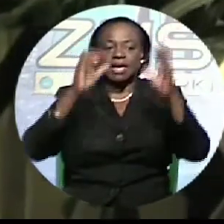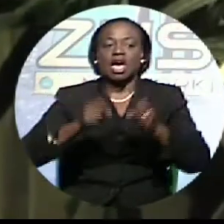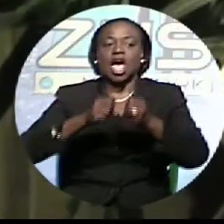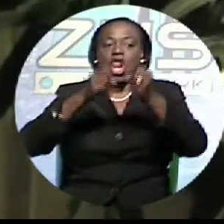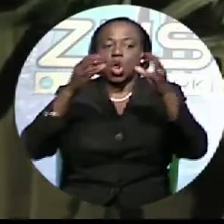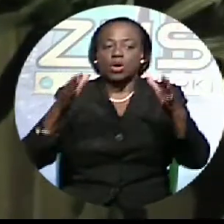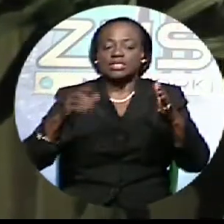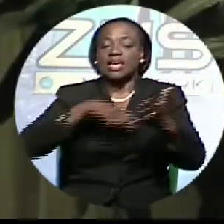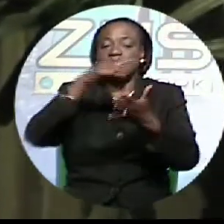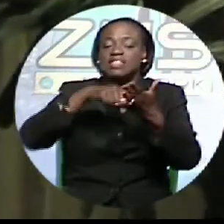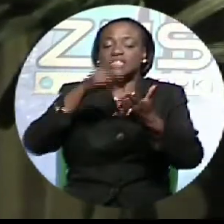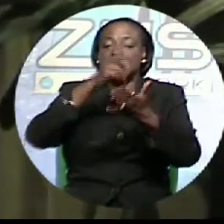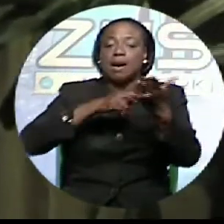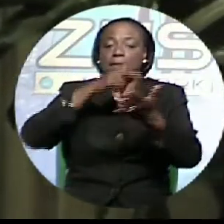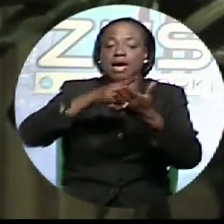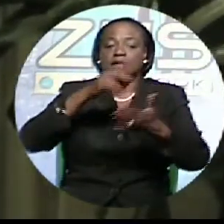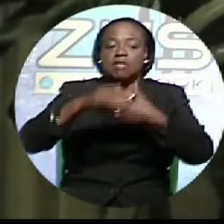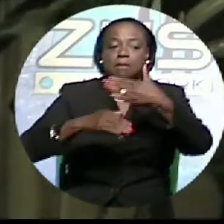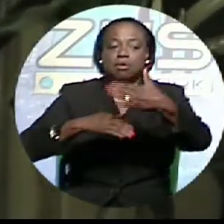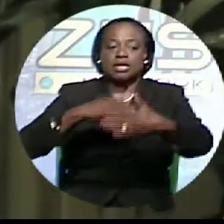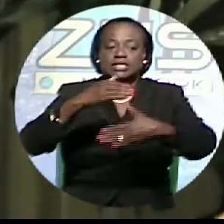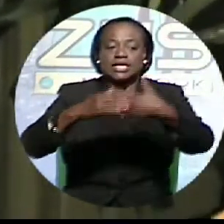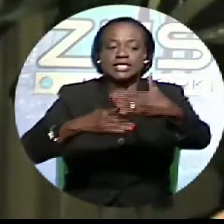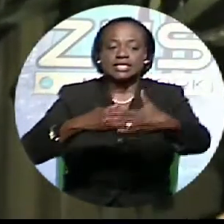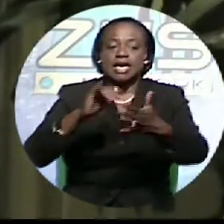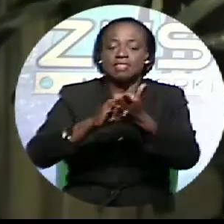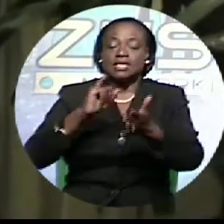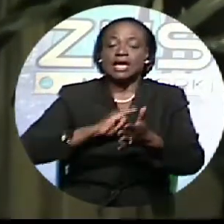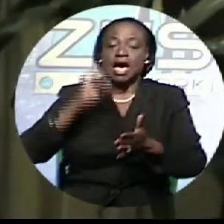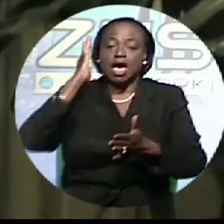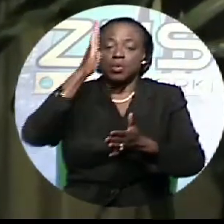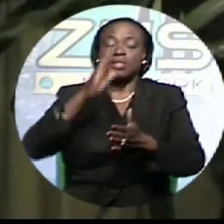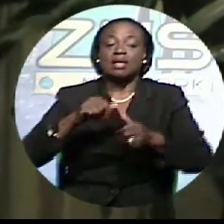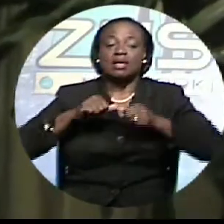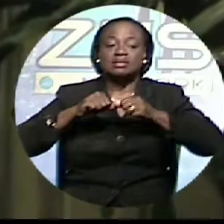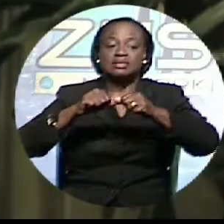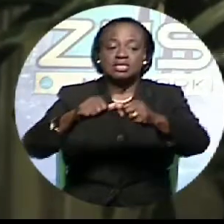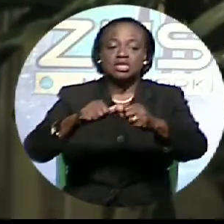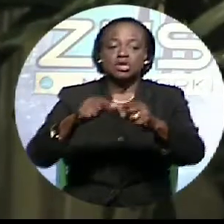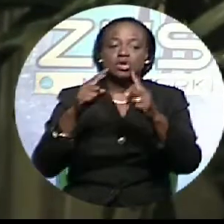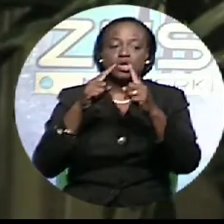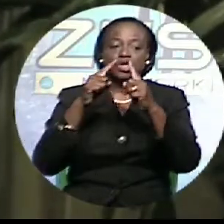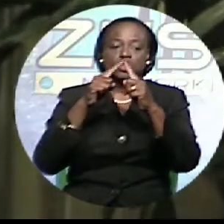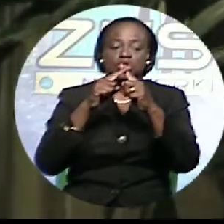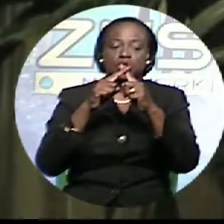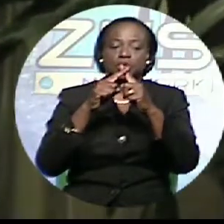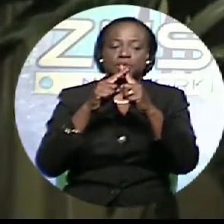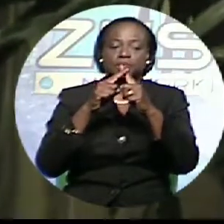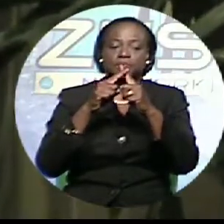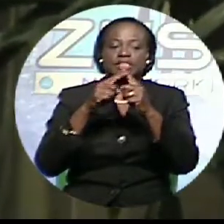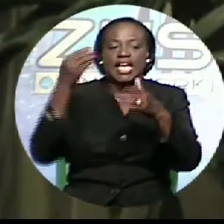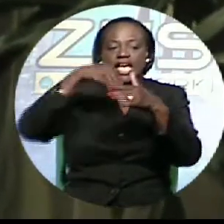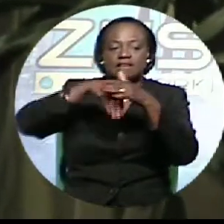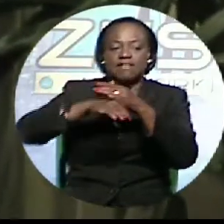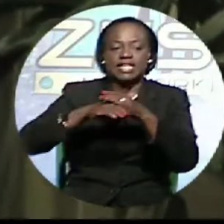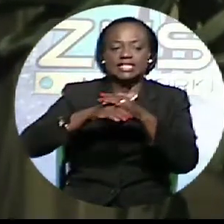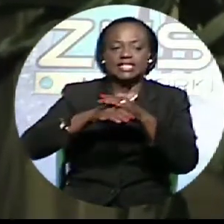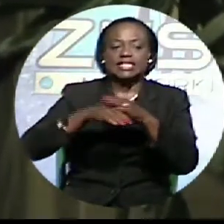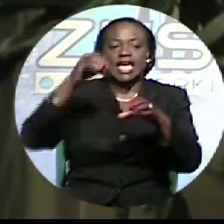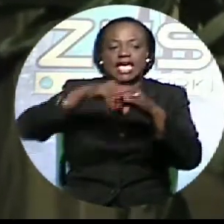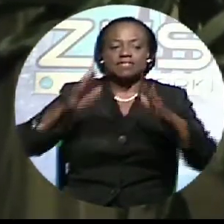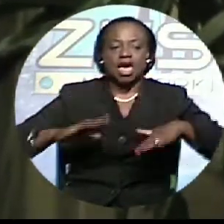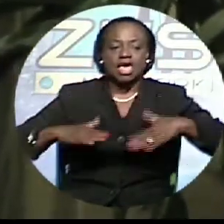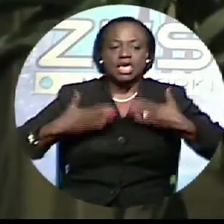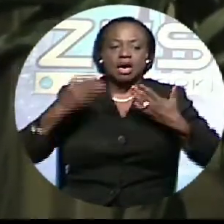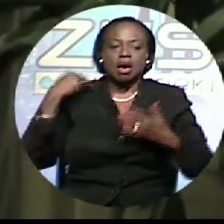the process that I will continue. You will find in this term that I will continue to invest in the younger